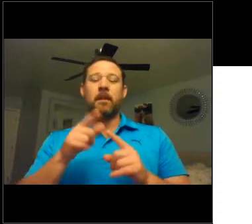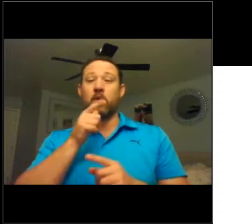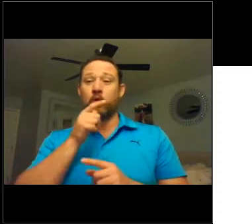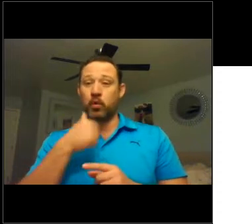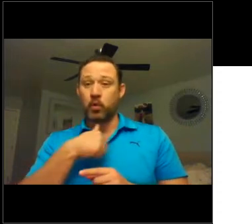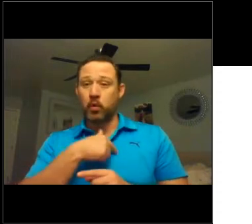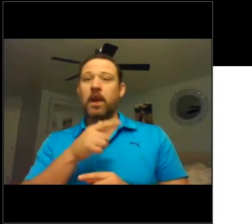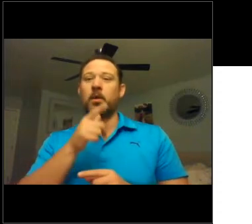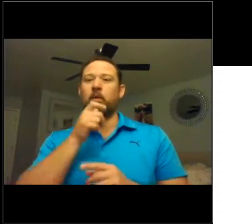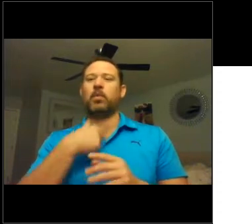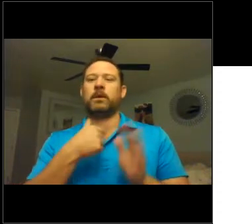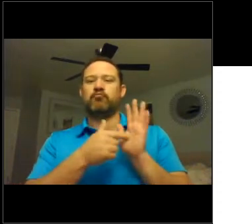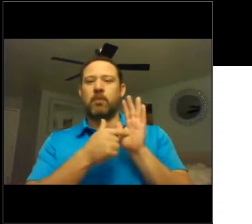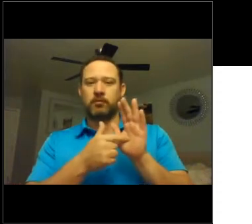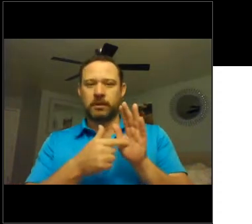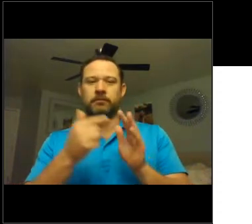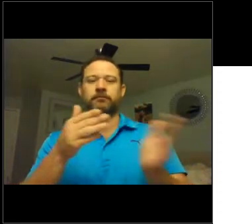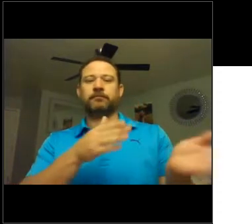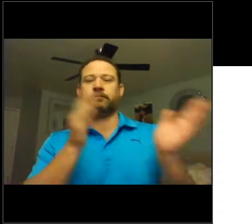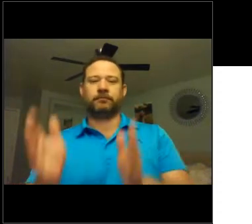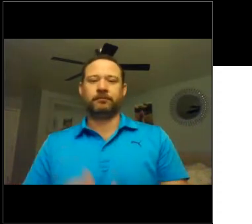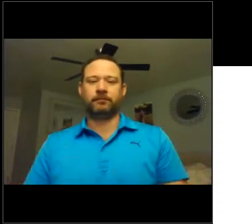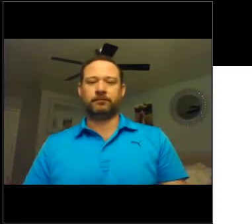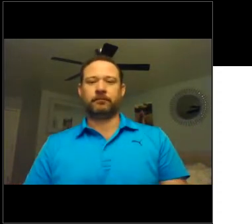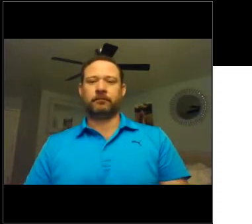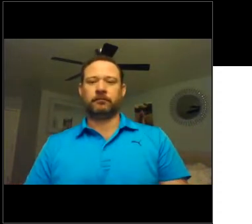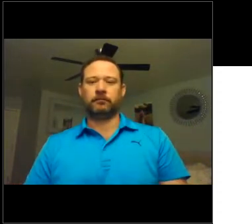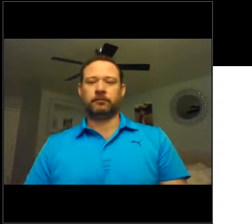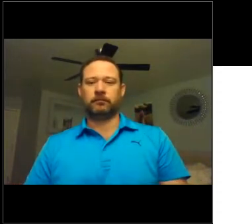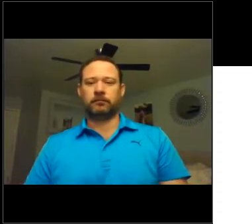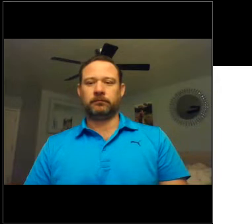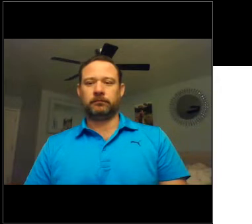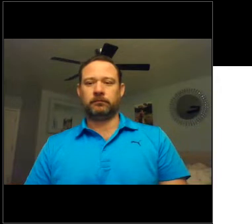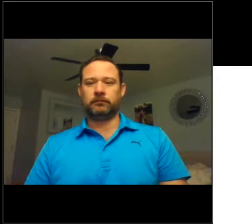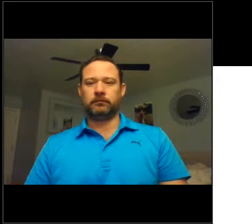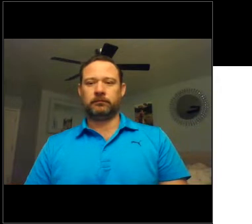represent. And let's go to the next slide, please.